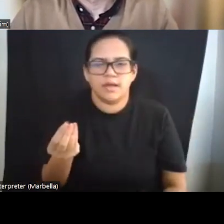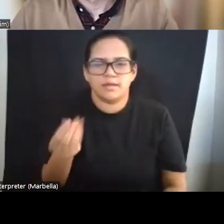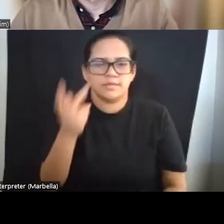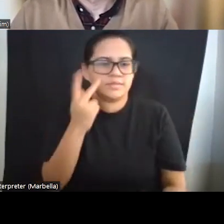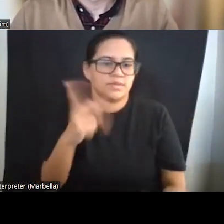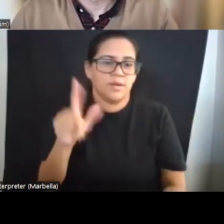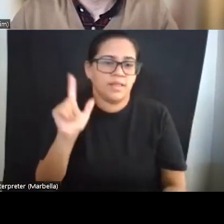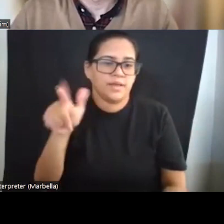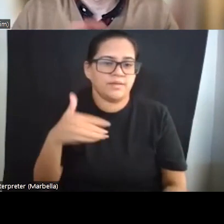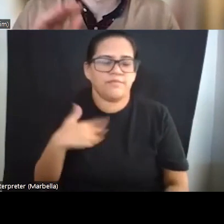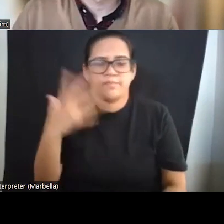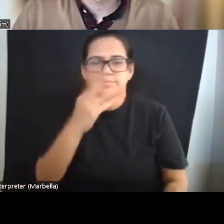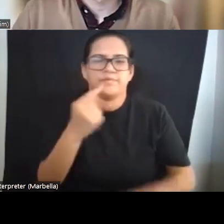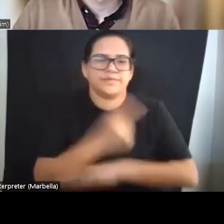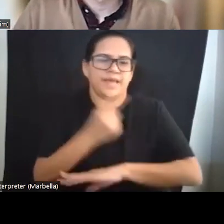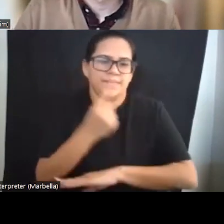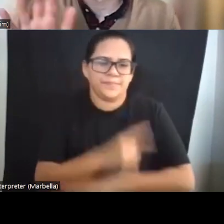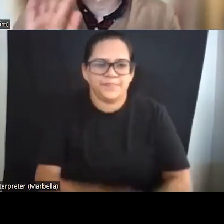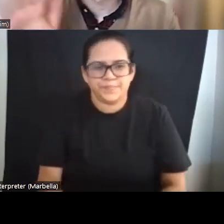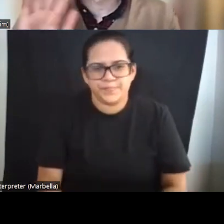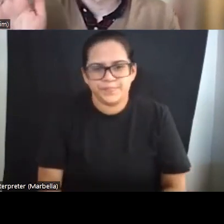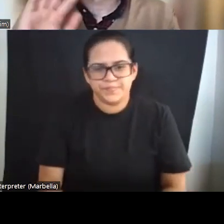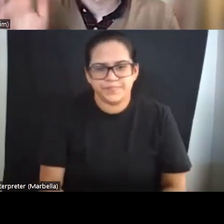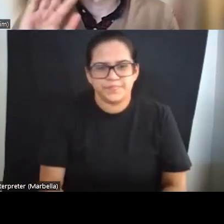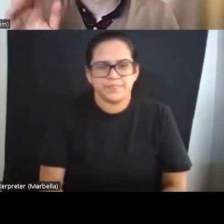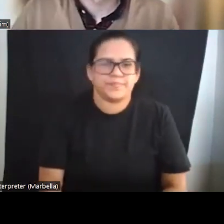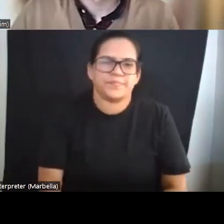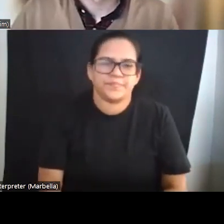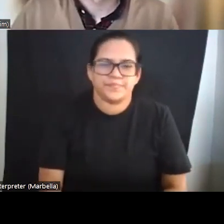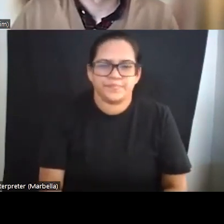you all later. Have a beautiful day. Mm-hmm.